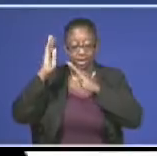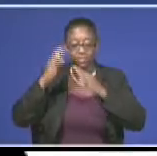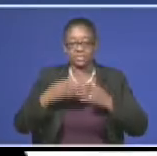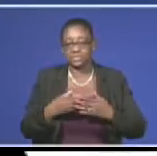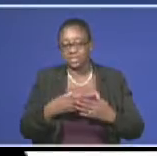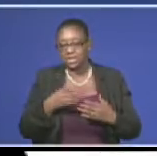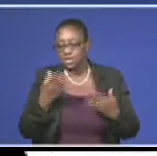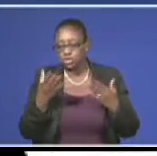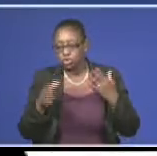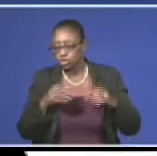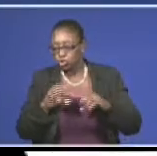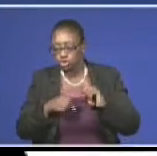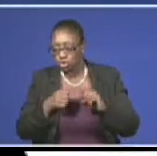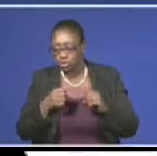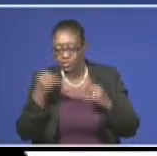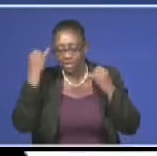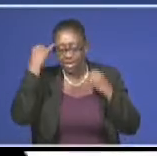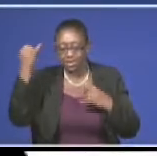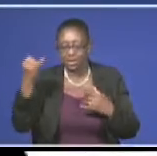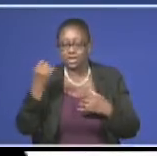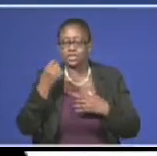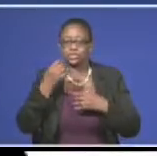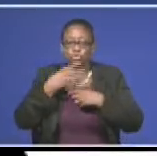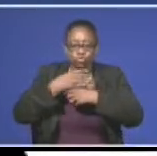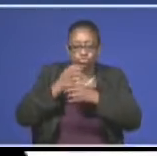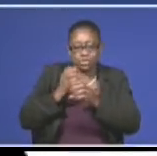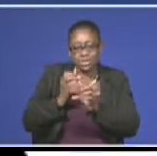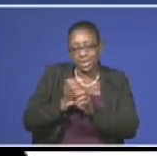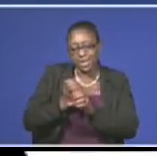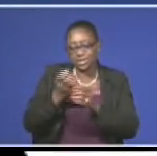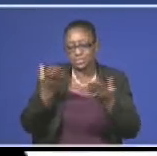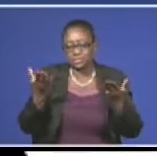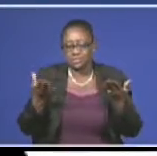the idea is to create a tourism-based